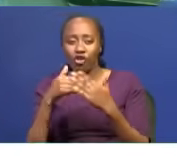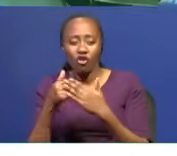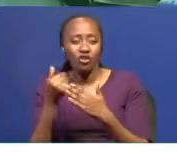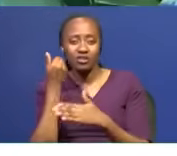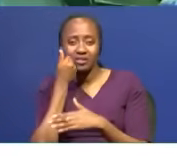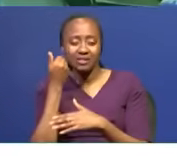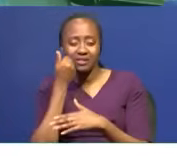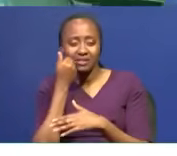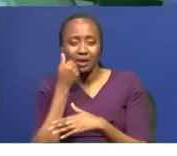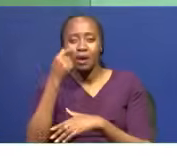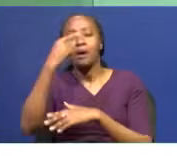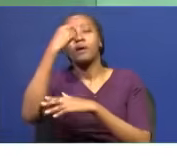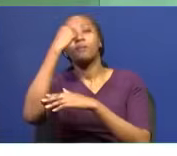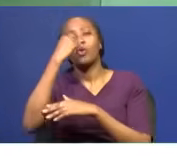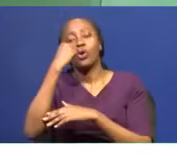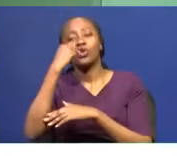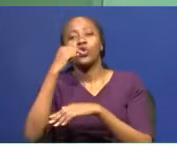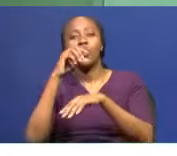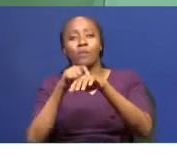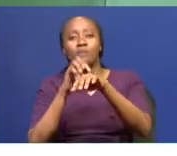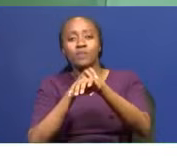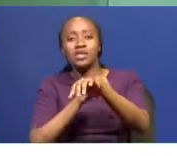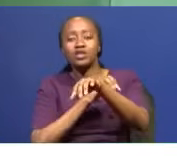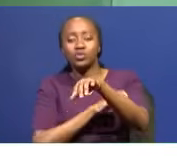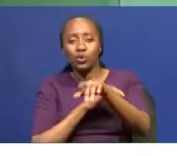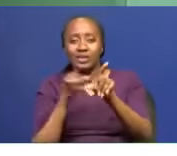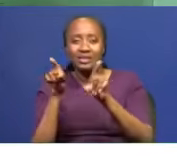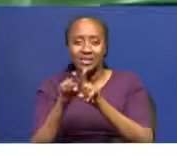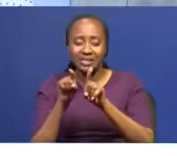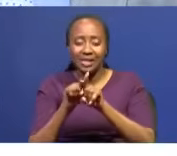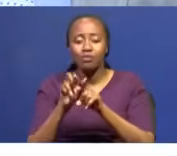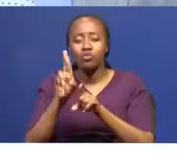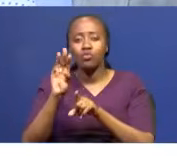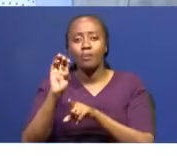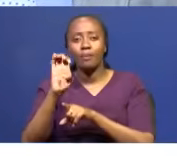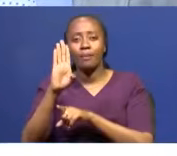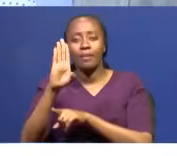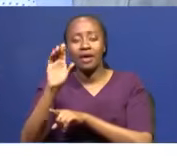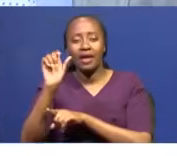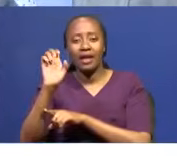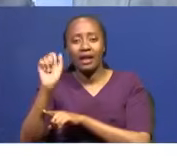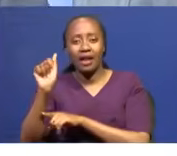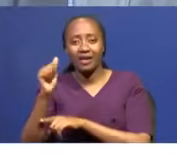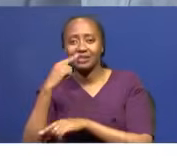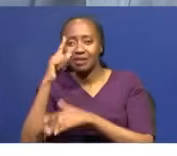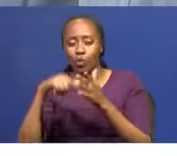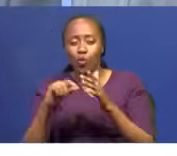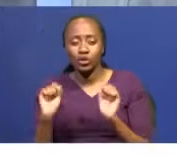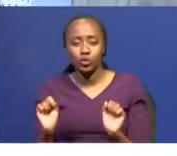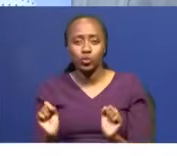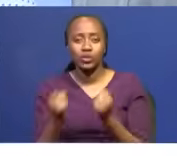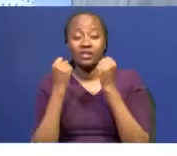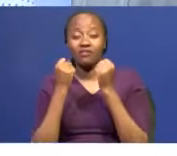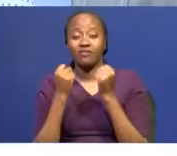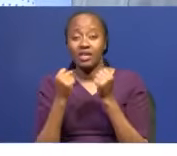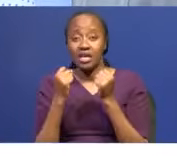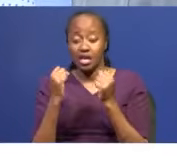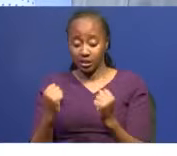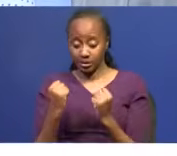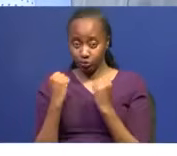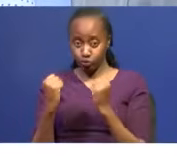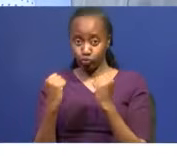measles, rubella, and even Ebola, making Kenya a regional safety net. And above all, it will firmly establish